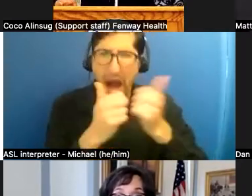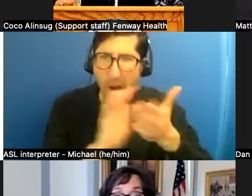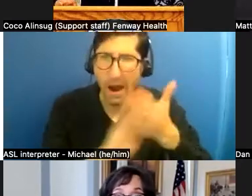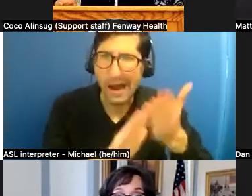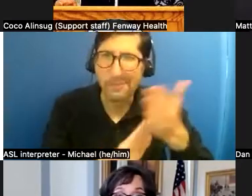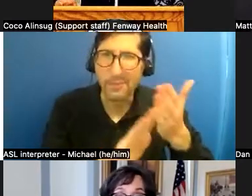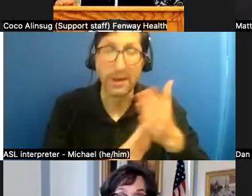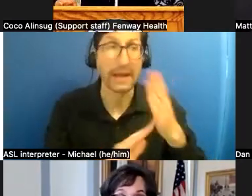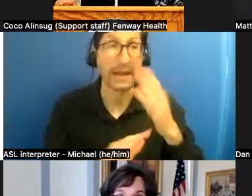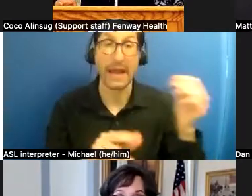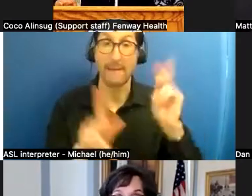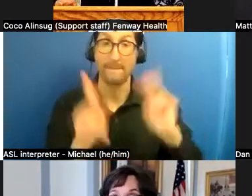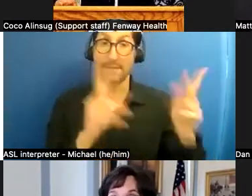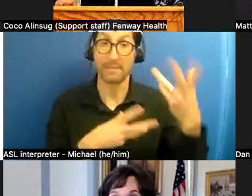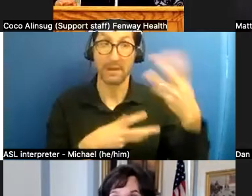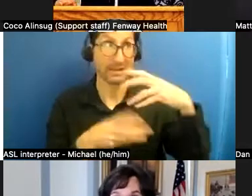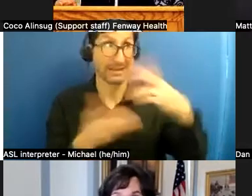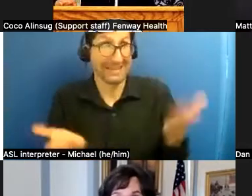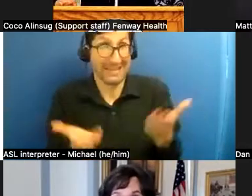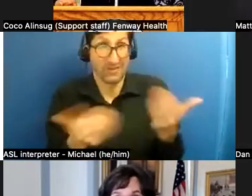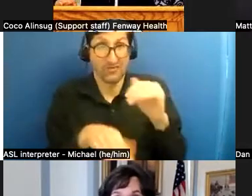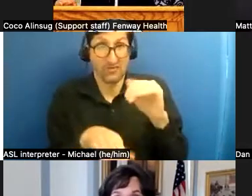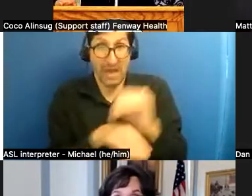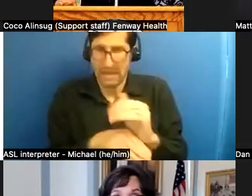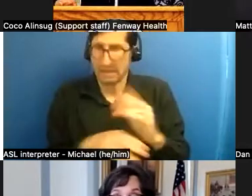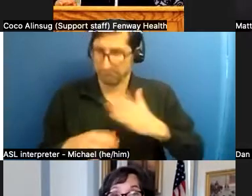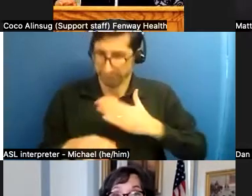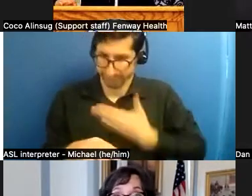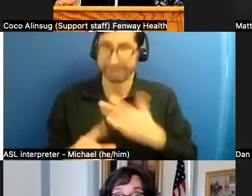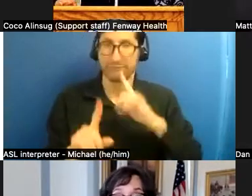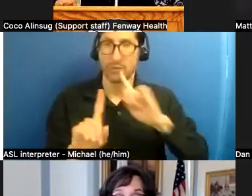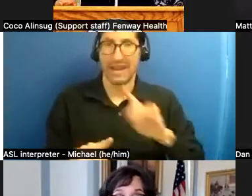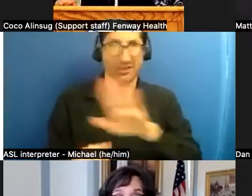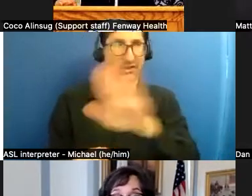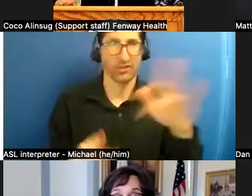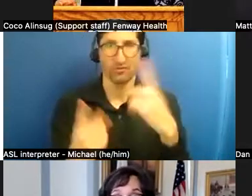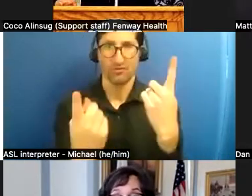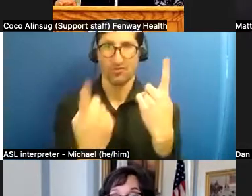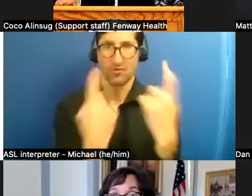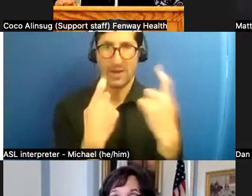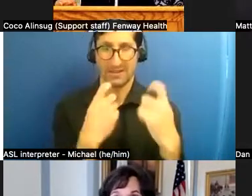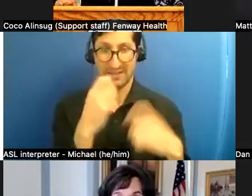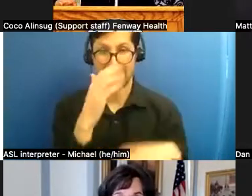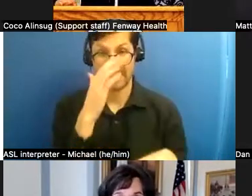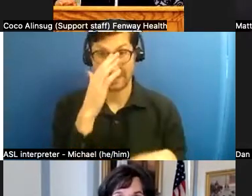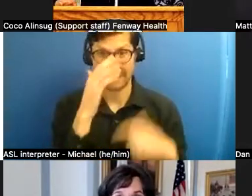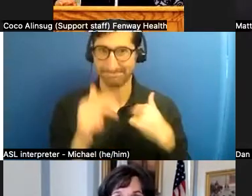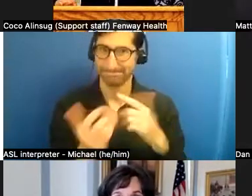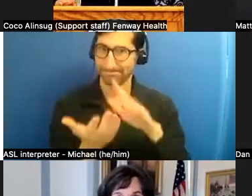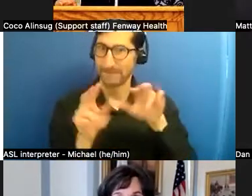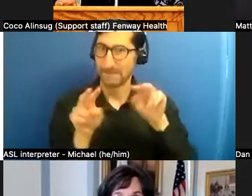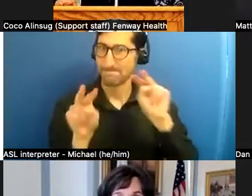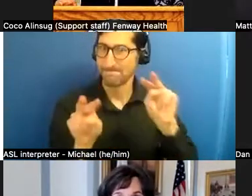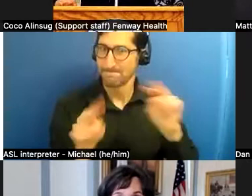will take questions from you, our residents. I'm looking forward to learning alongside